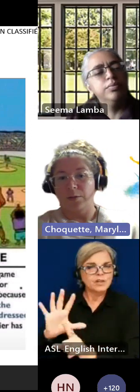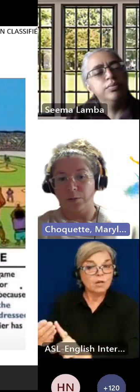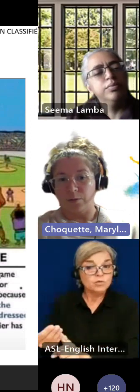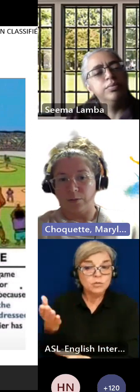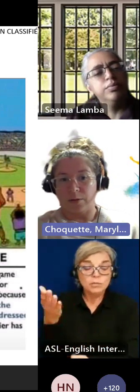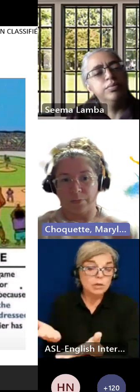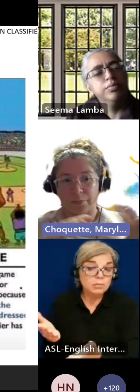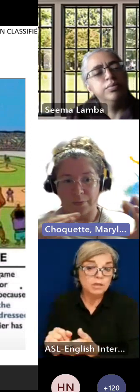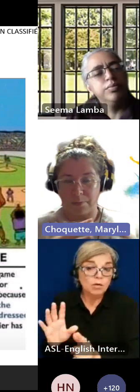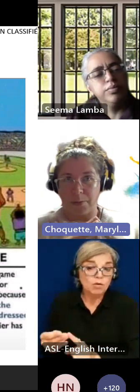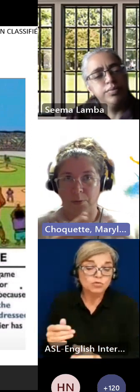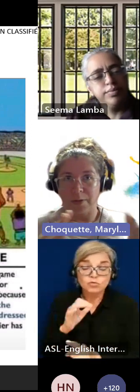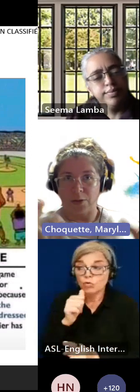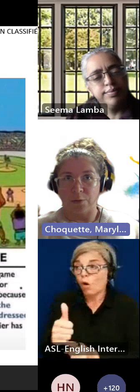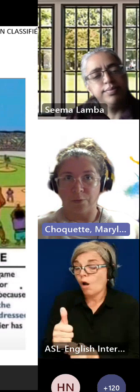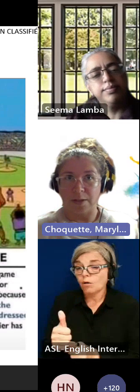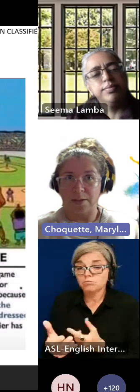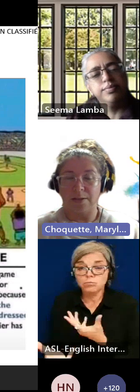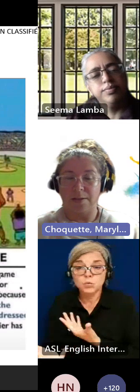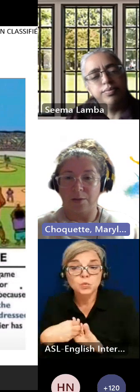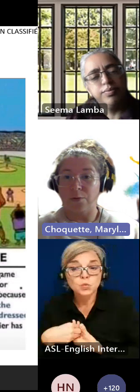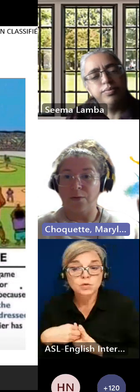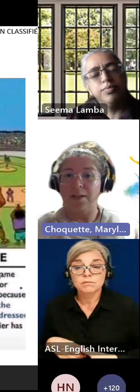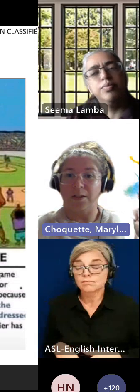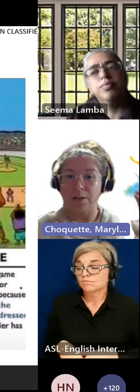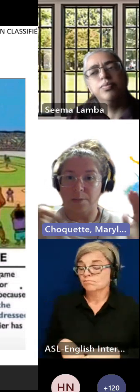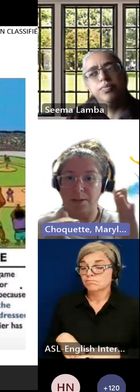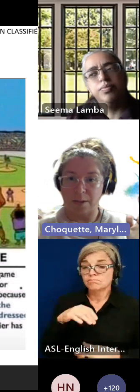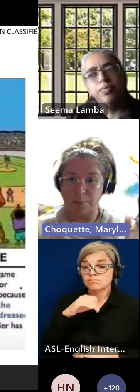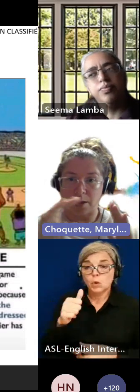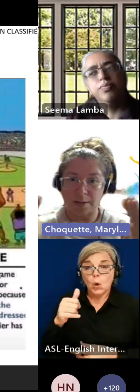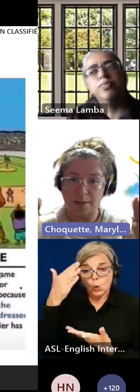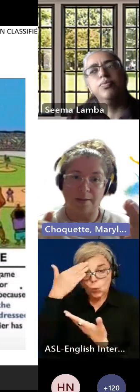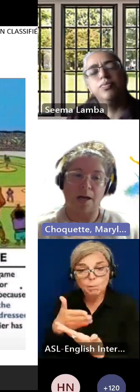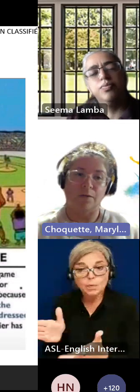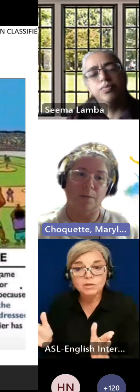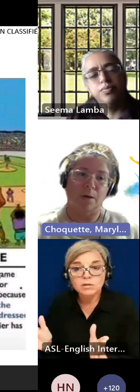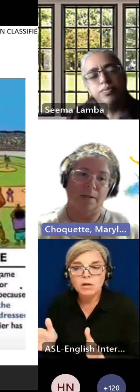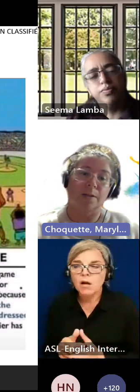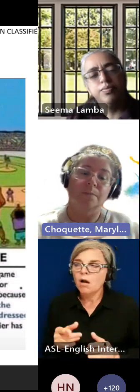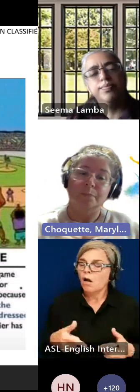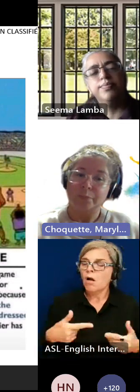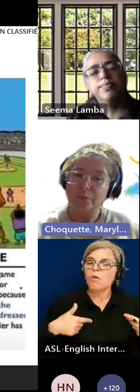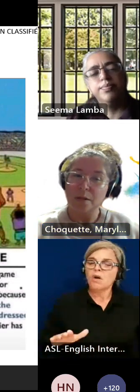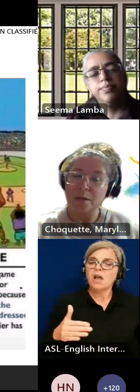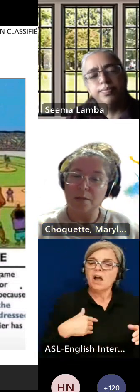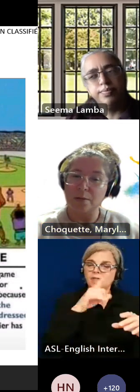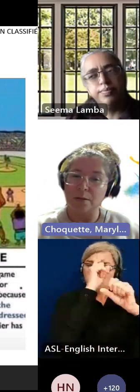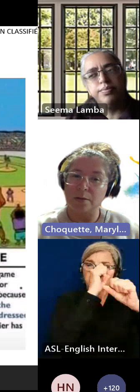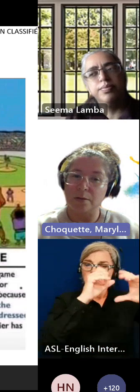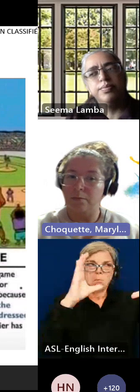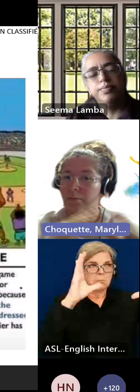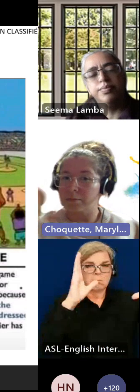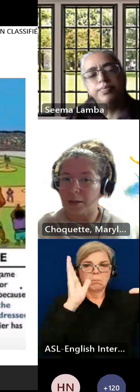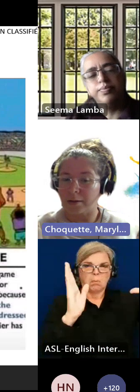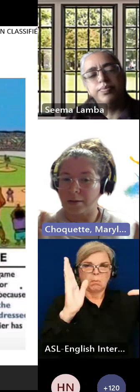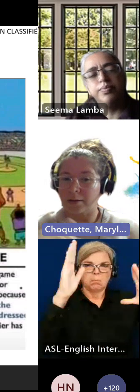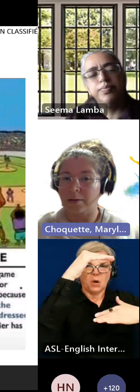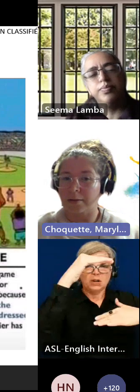open to people that don't fit in the specific box that they have in mind.